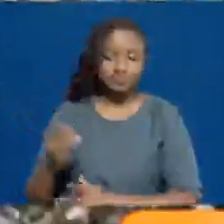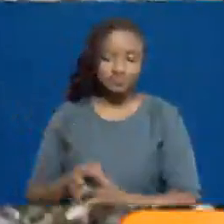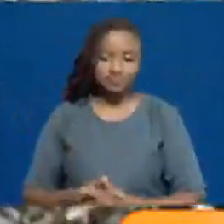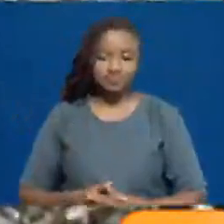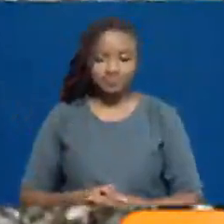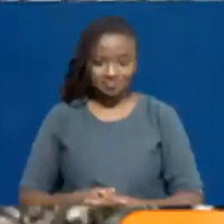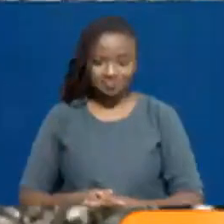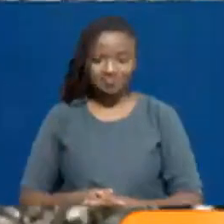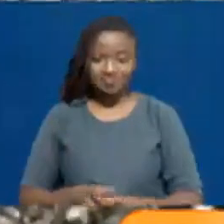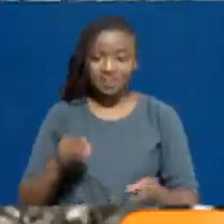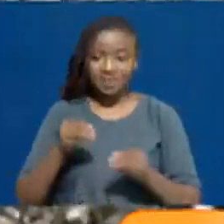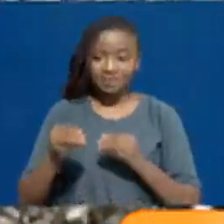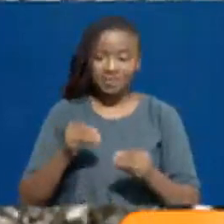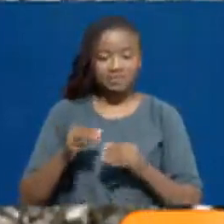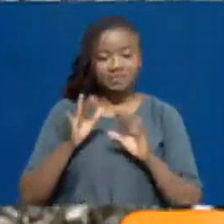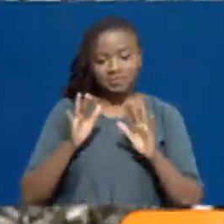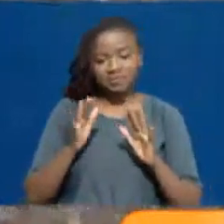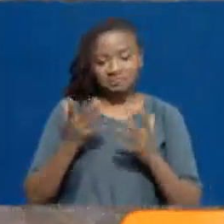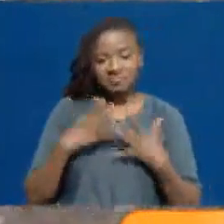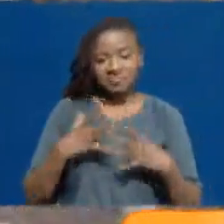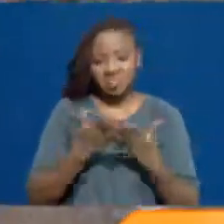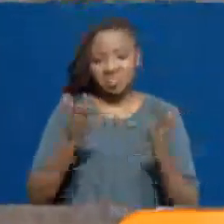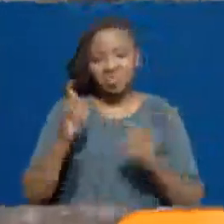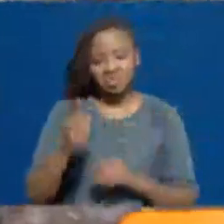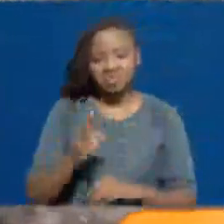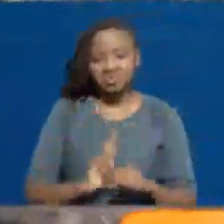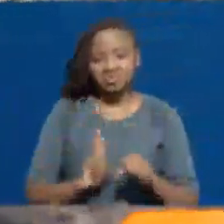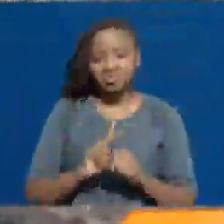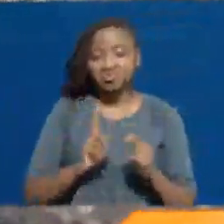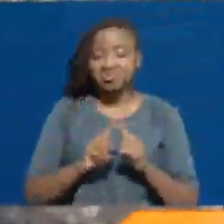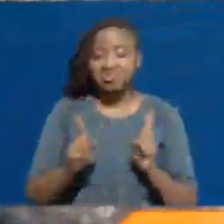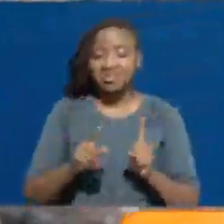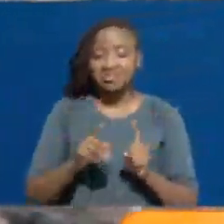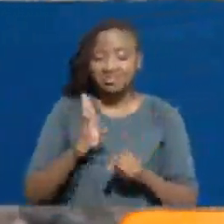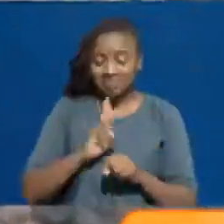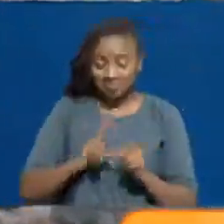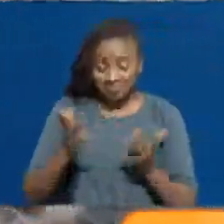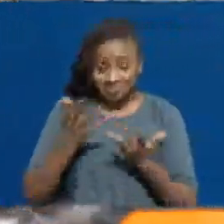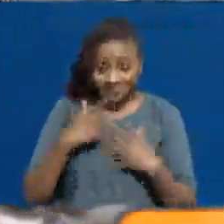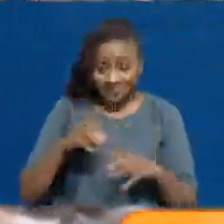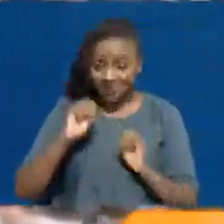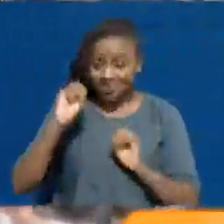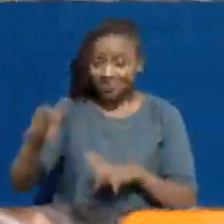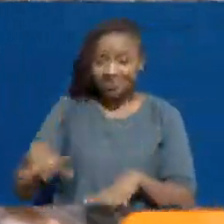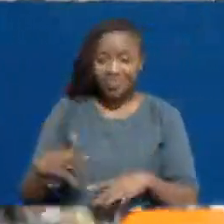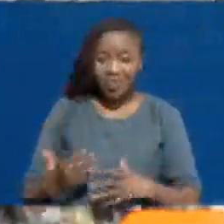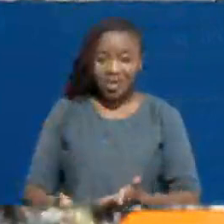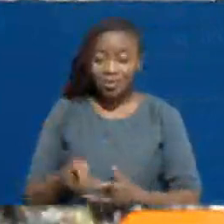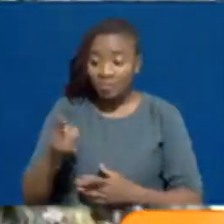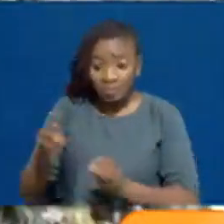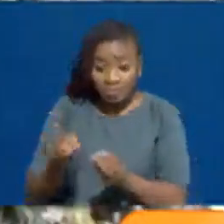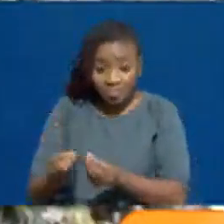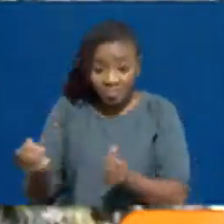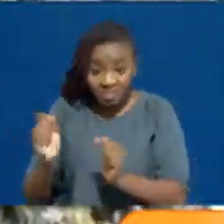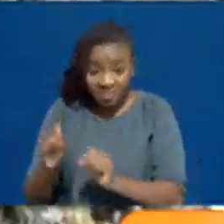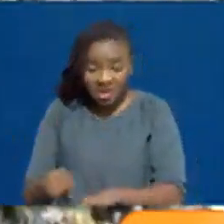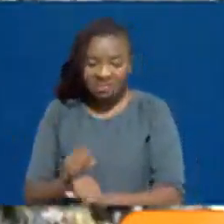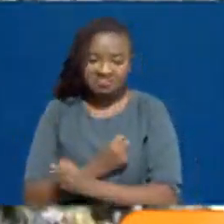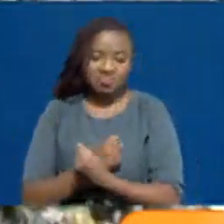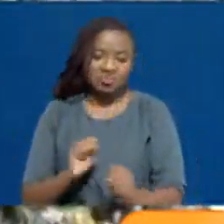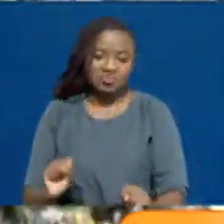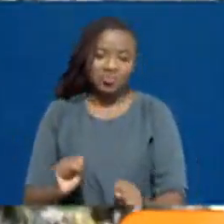is an unavoidable part of our lives. However, the misuse of this non-biodegradable and very convenient item